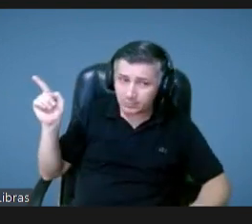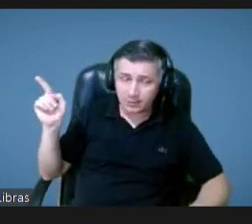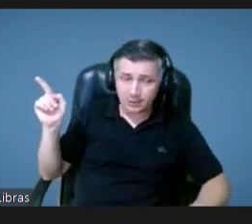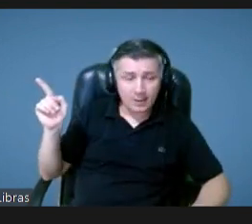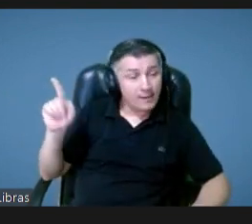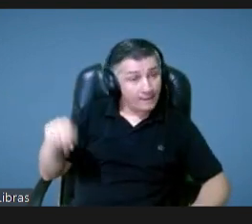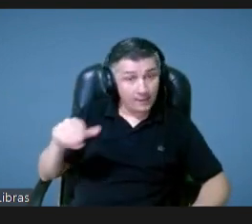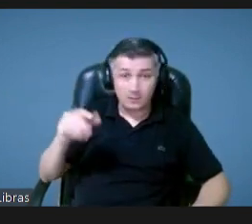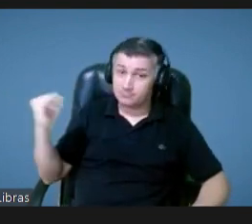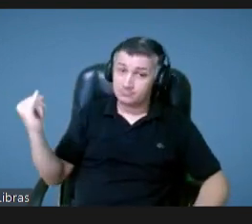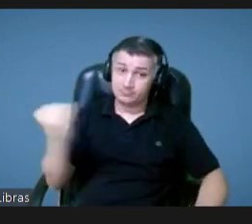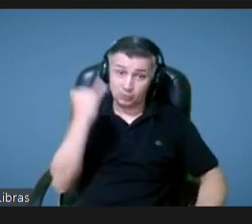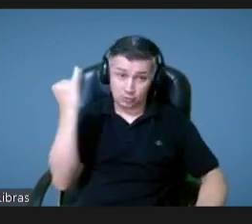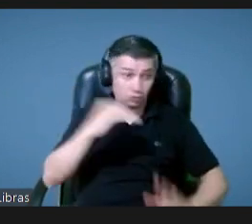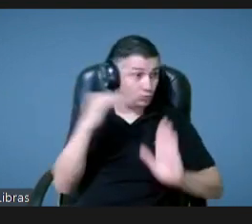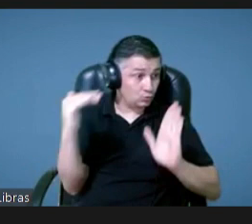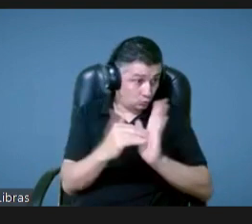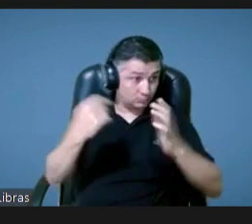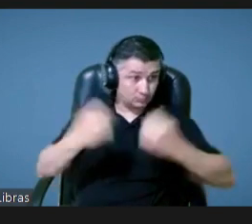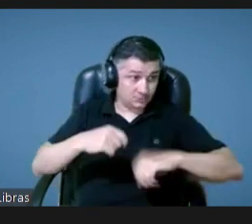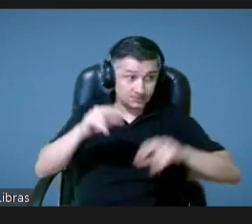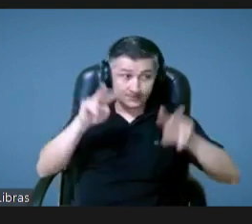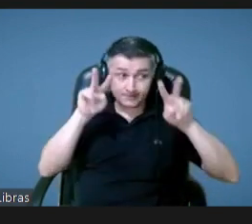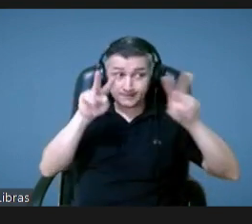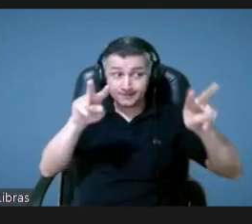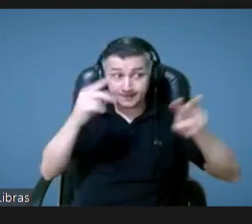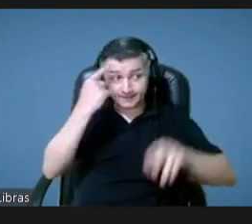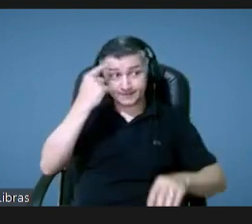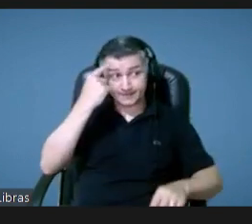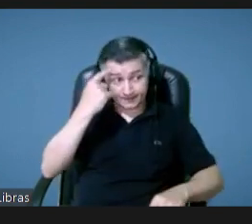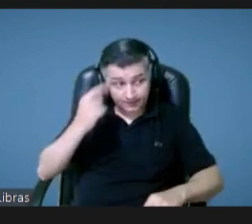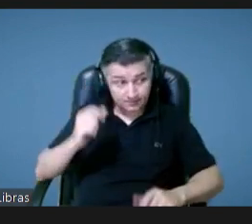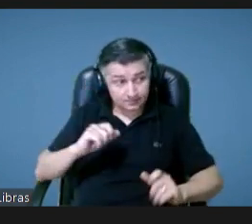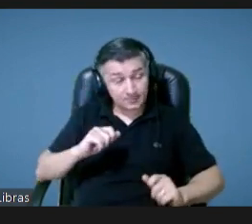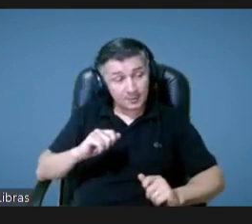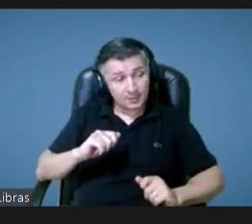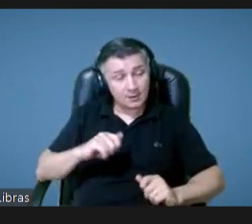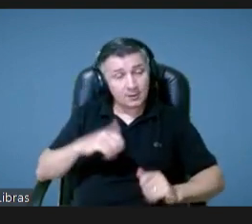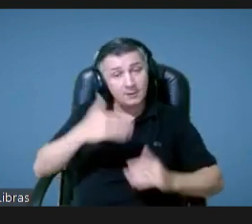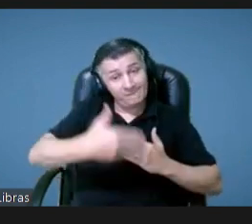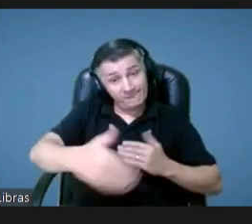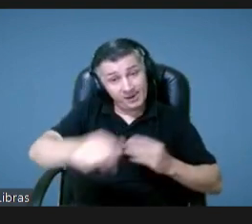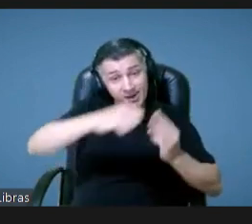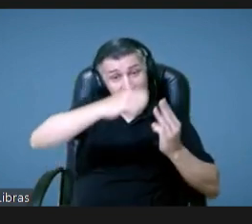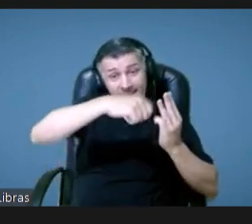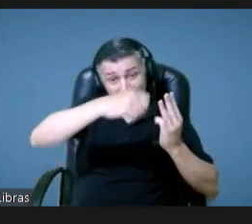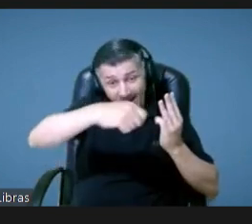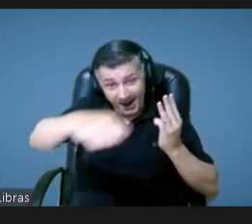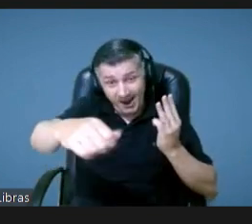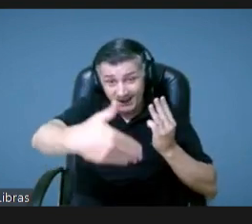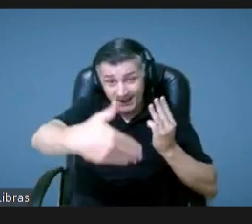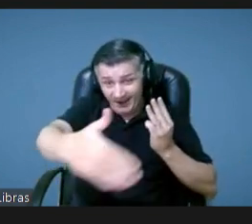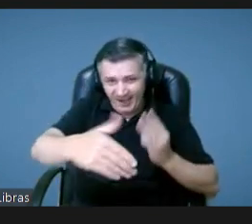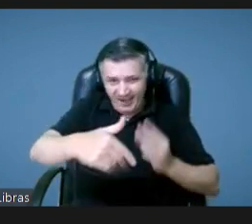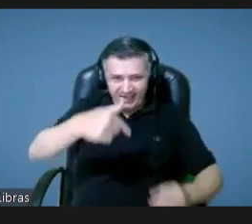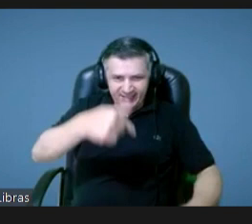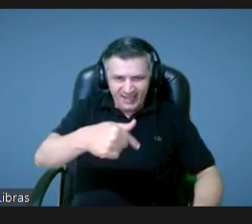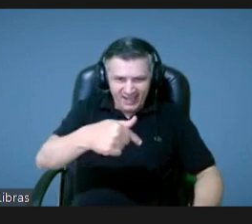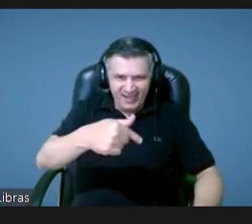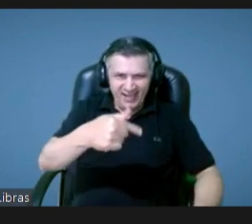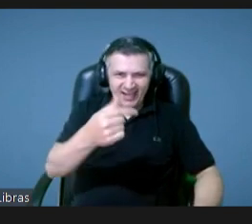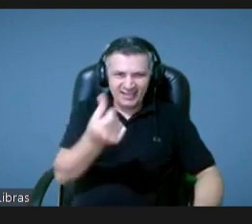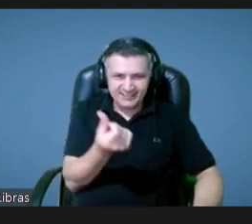way we recognize revenue is very relevant. And you have to bear that in mind, because in the next few